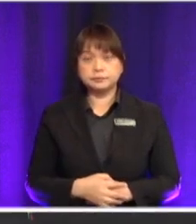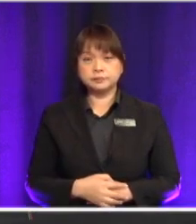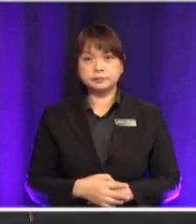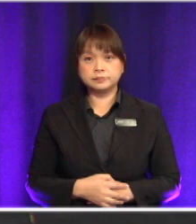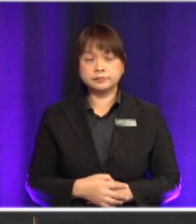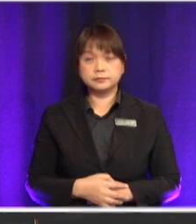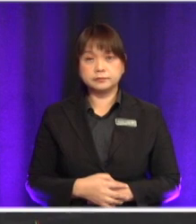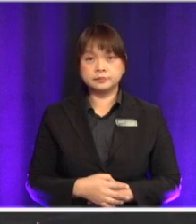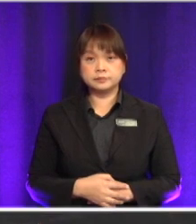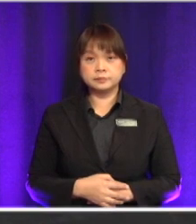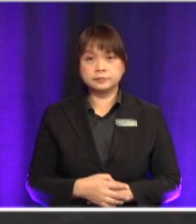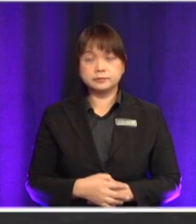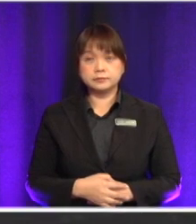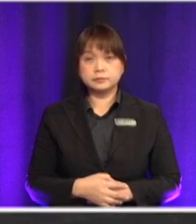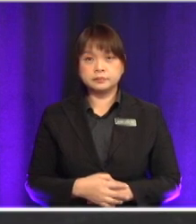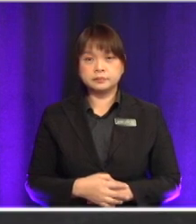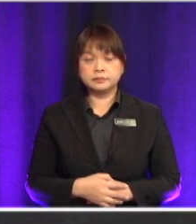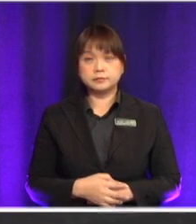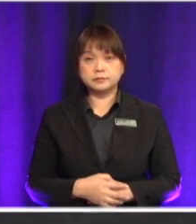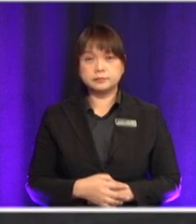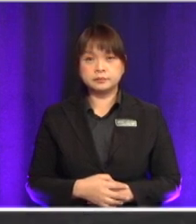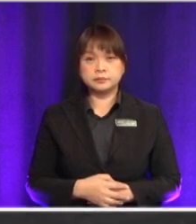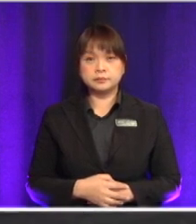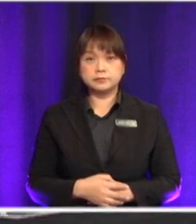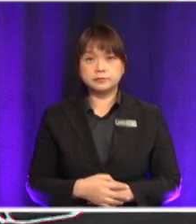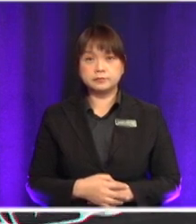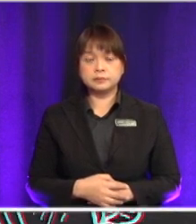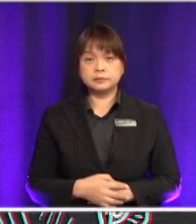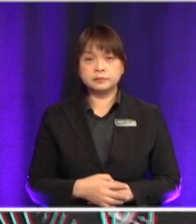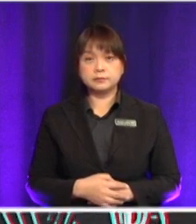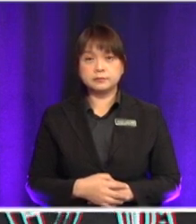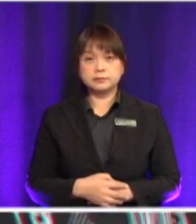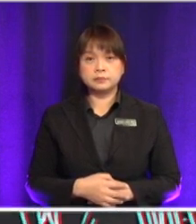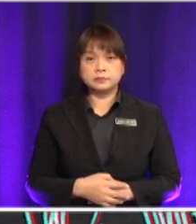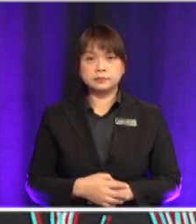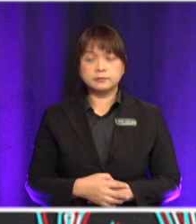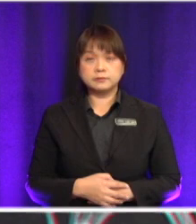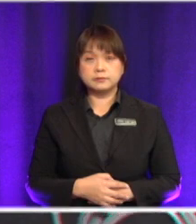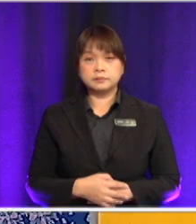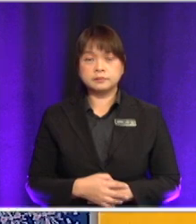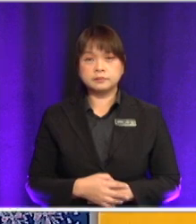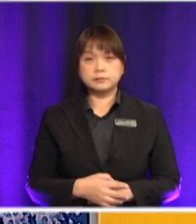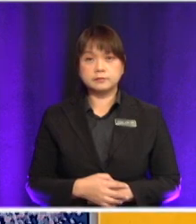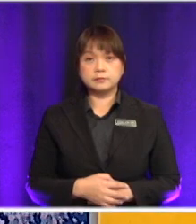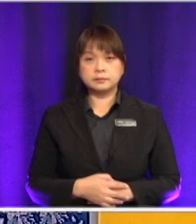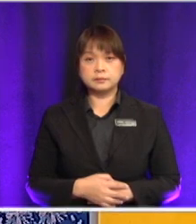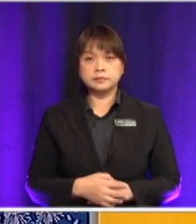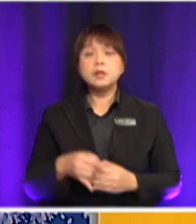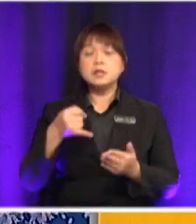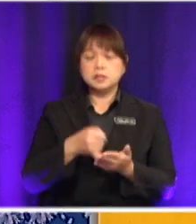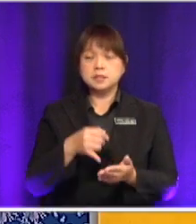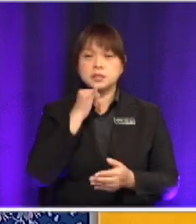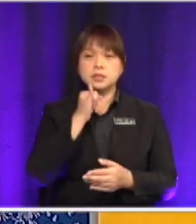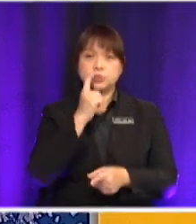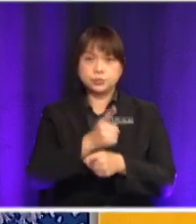web. I've heard of it. I've never Ventured into it. So, but it is true. These are things